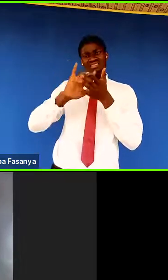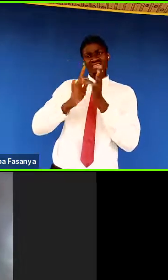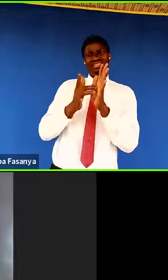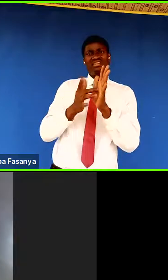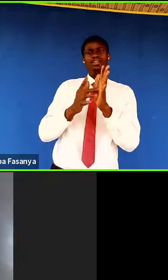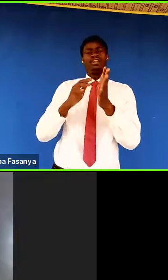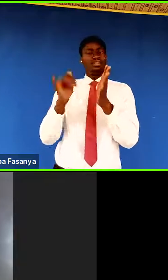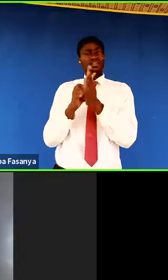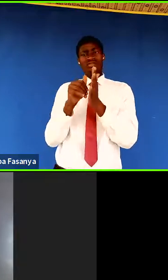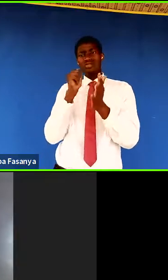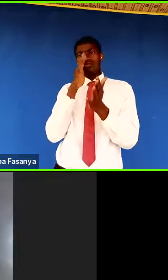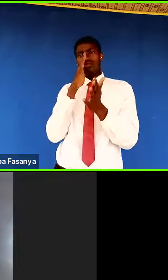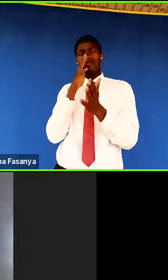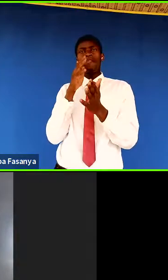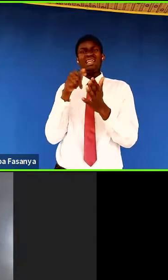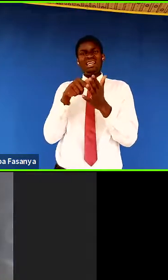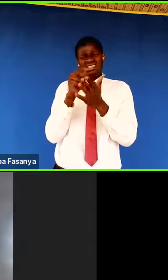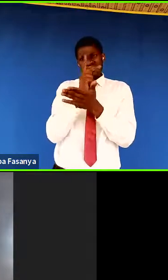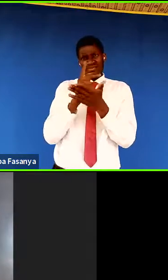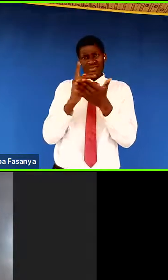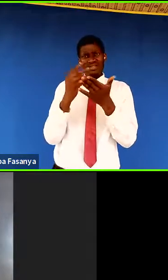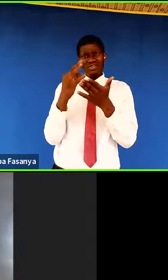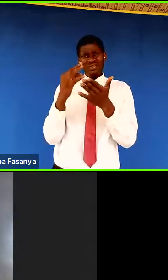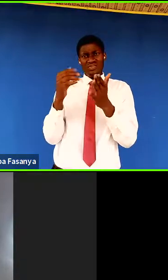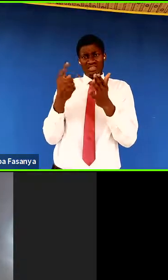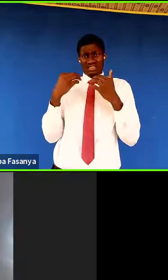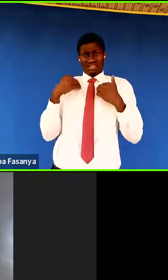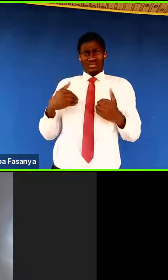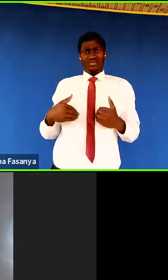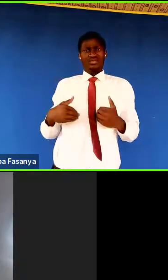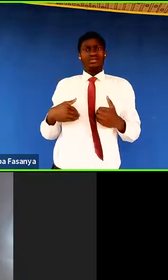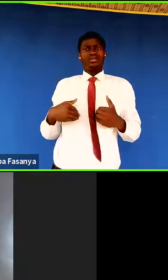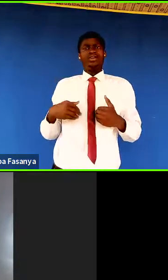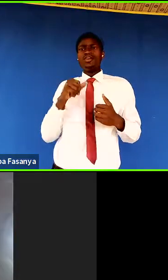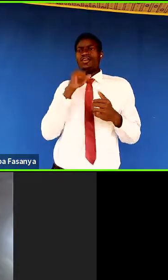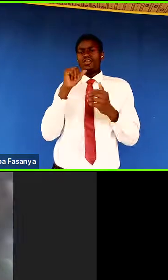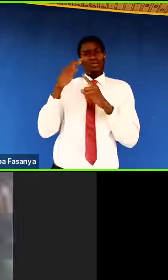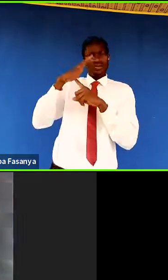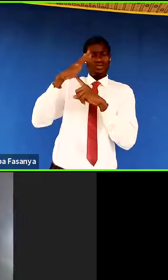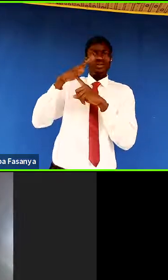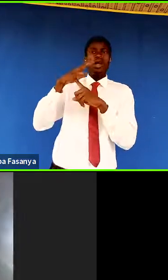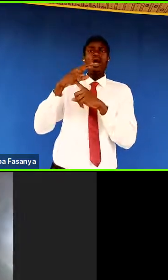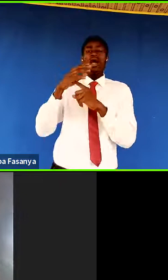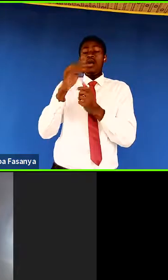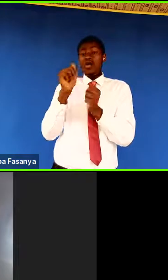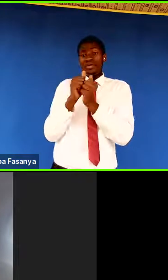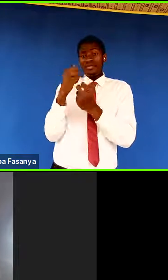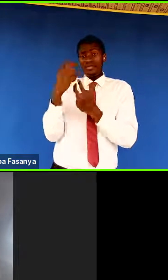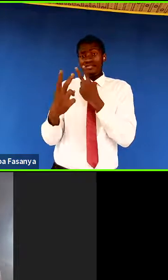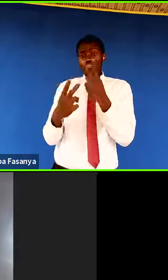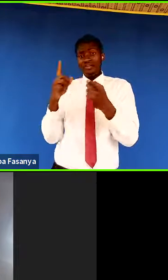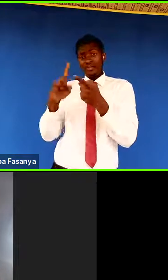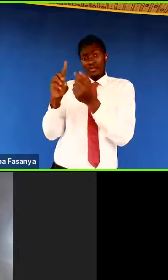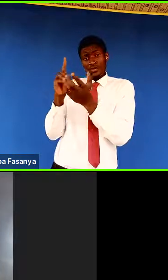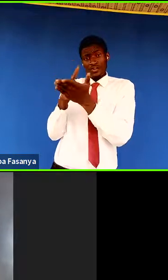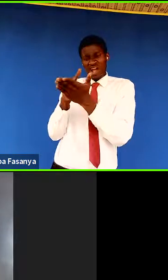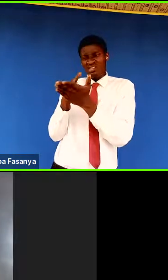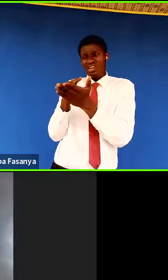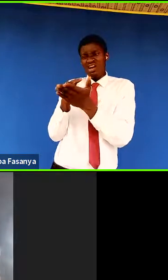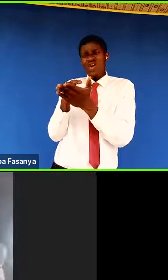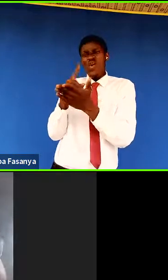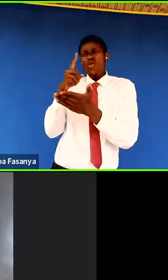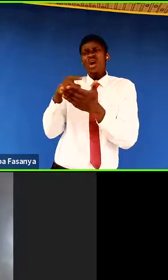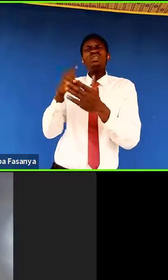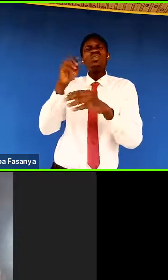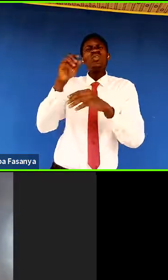popular. So sometimes with a visit to the fertility specialist, the so-called unexplained can be explained. And